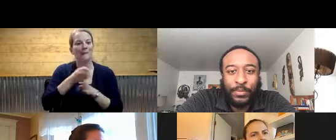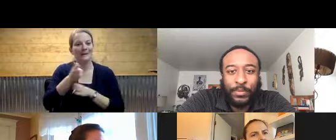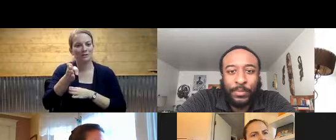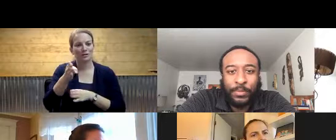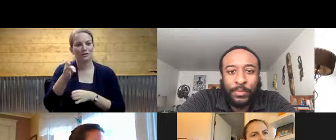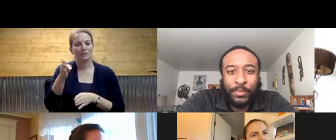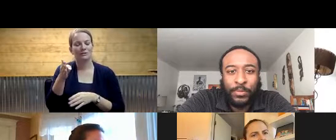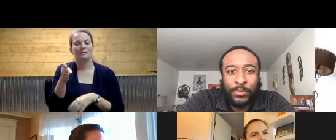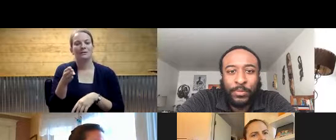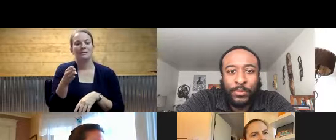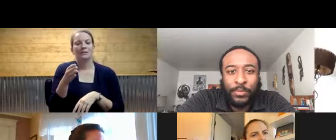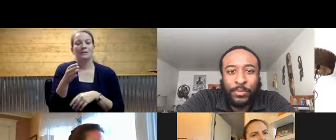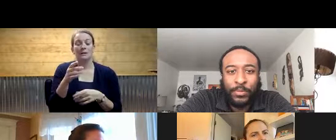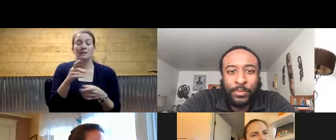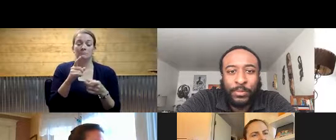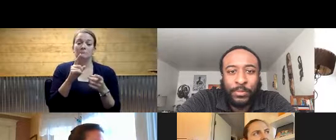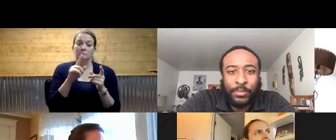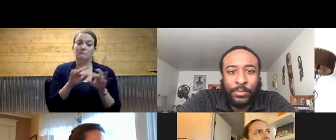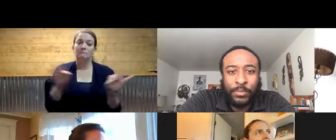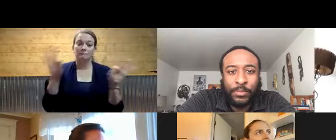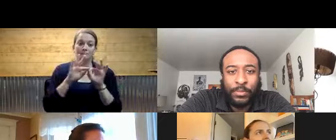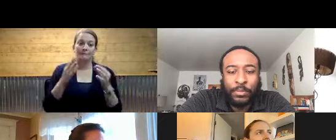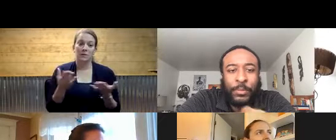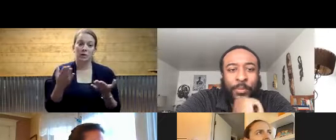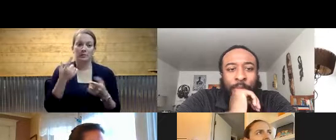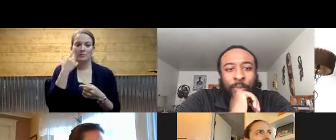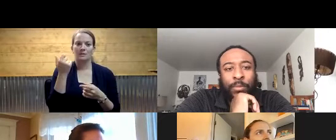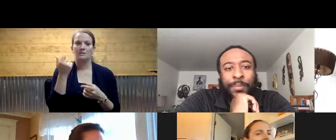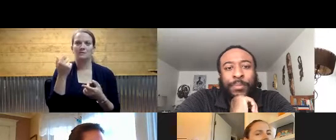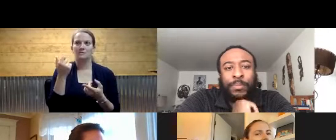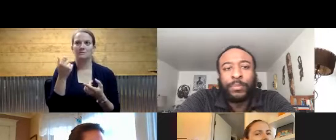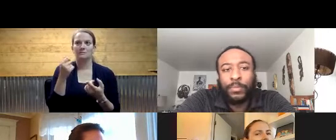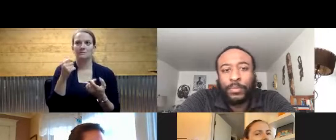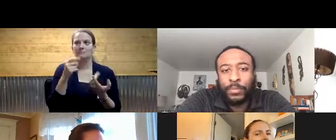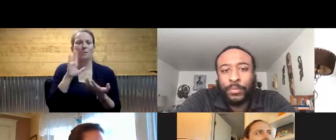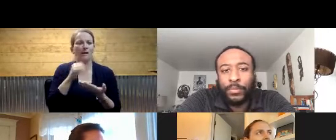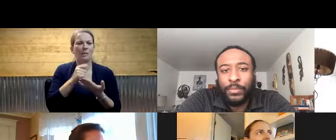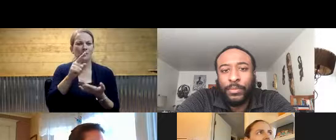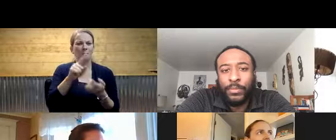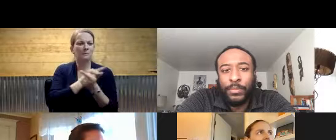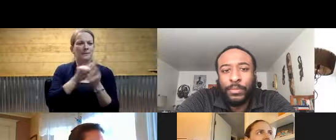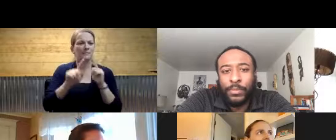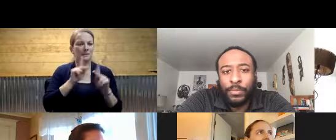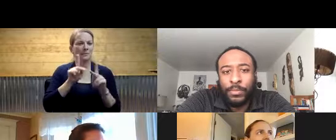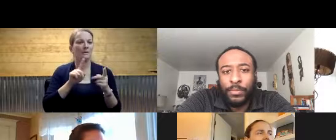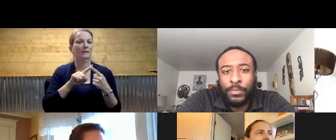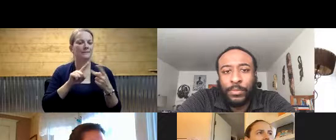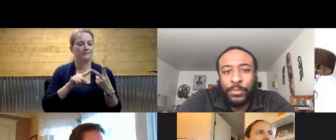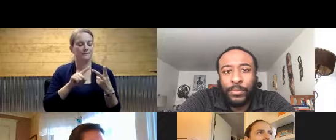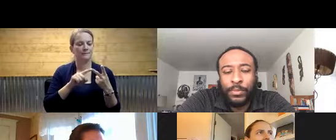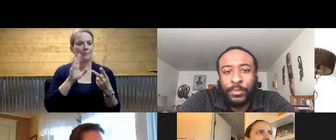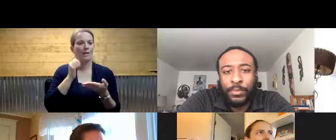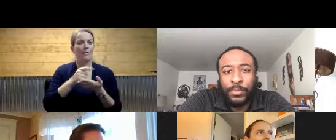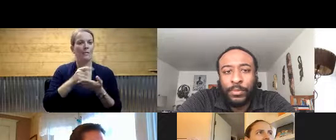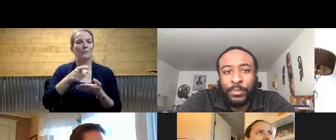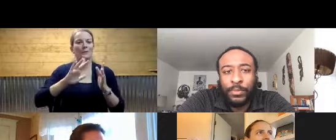major is definitely a big key over here because that just helps you meet different people, but it also helps you network